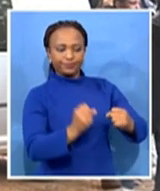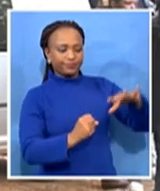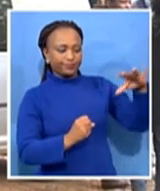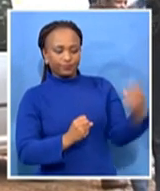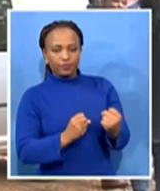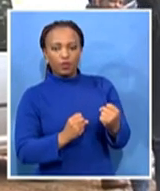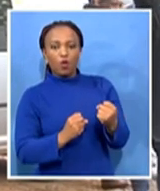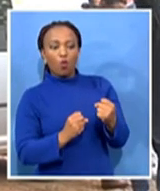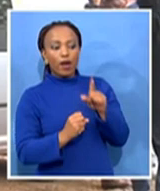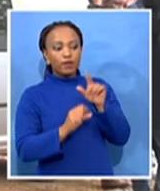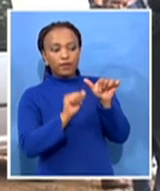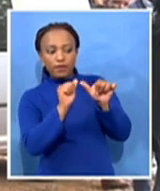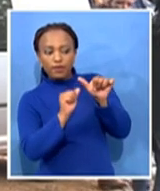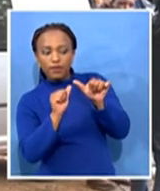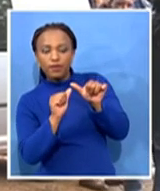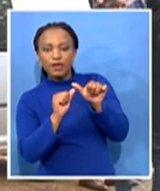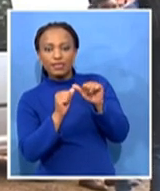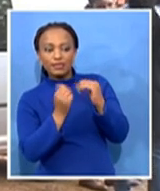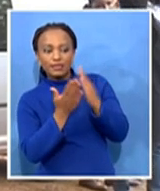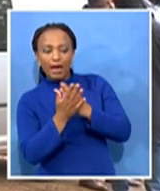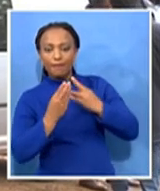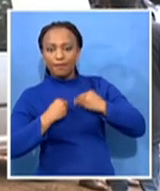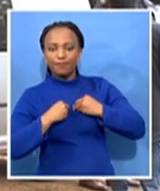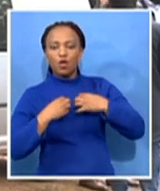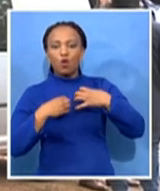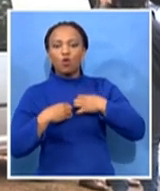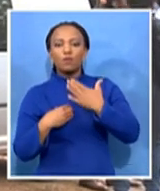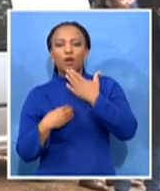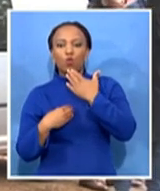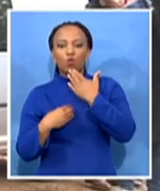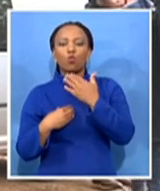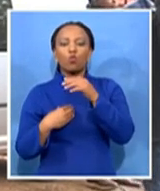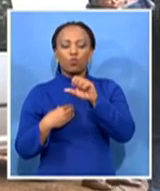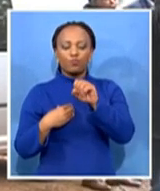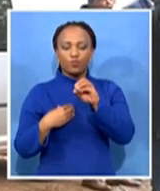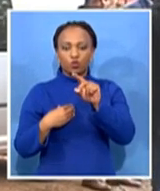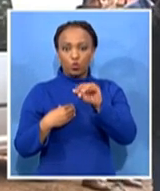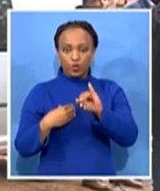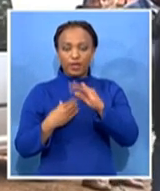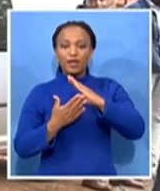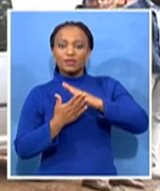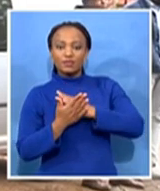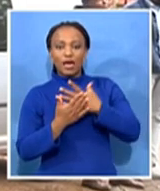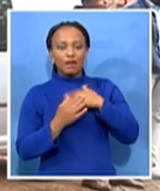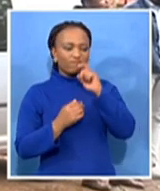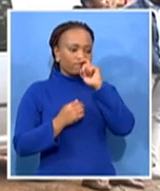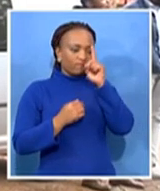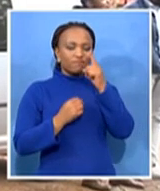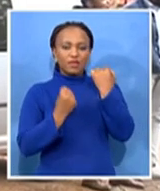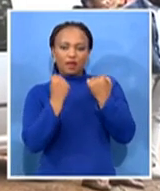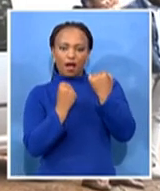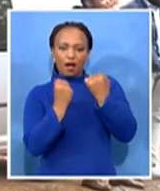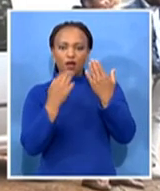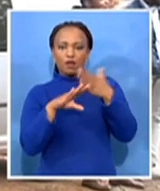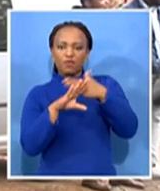assets owned by Mr. Edwin Sodi, some of those being those luxury cars that we have seen just trending